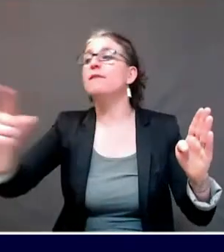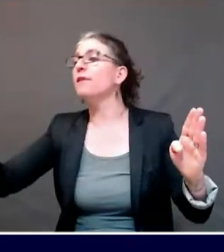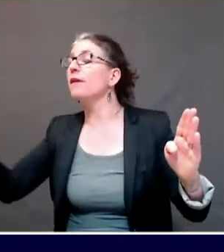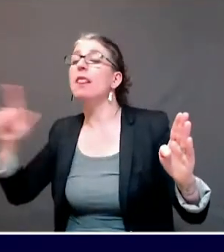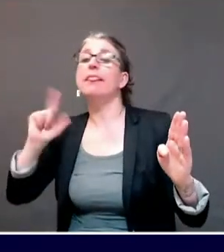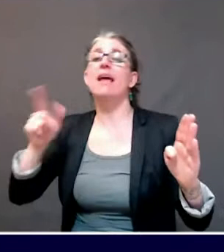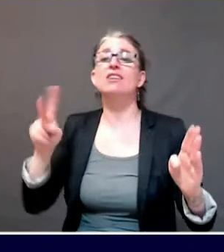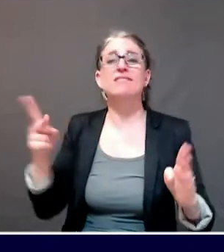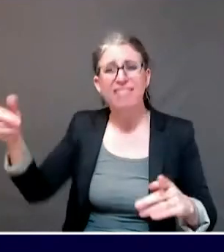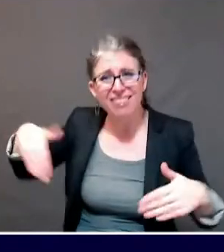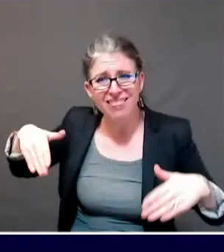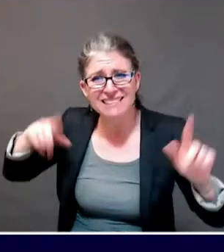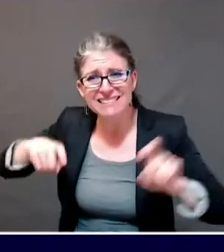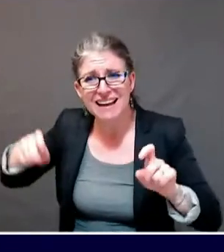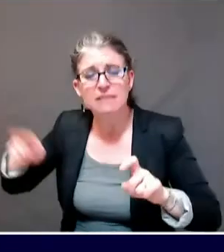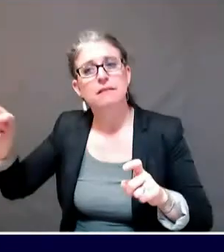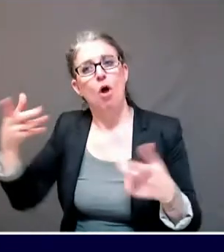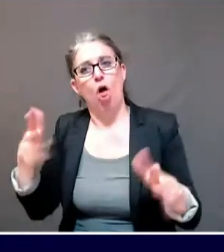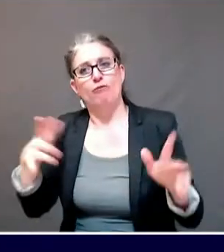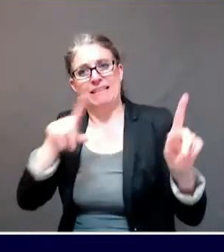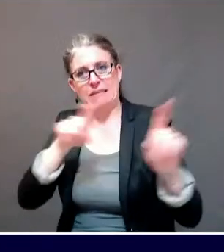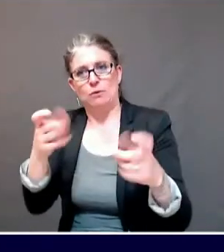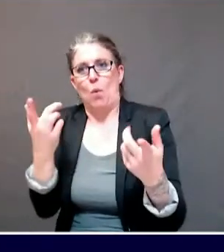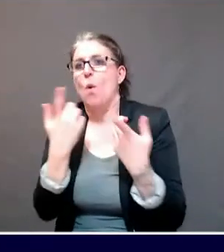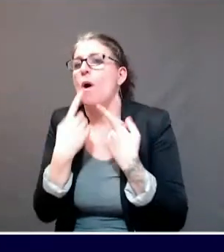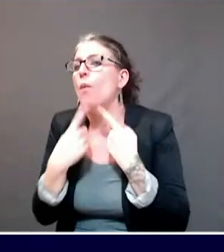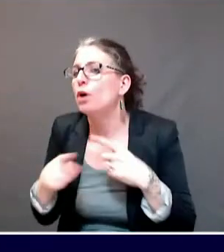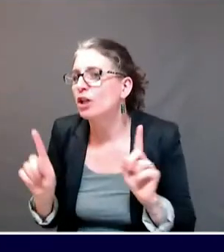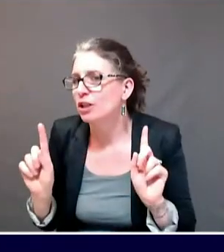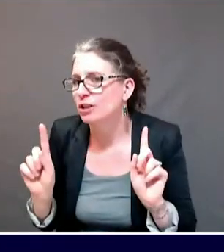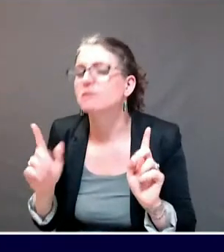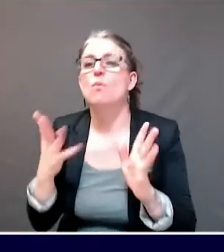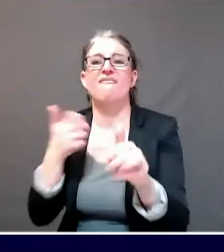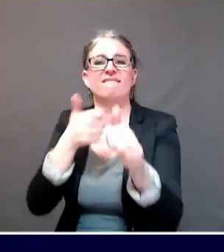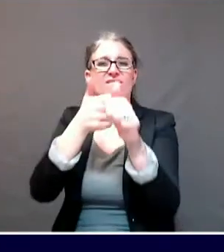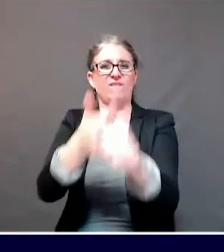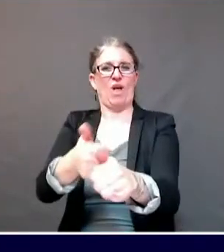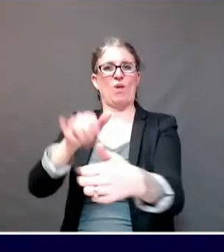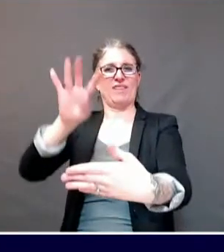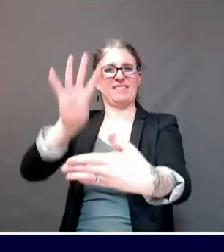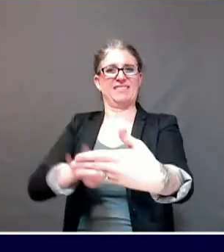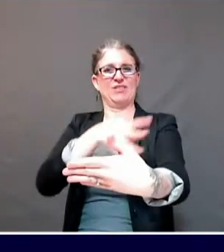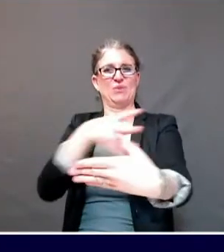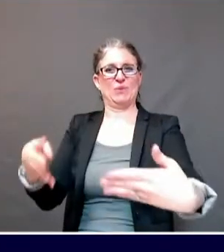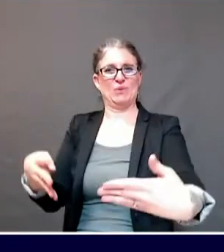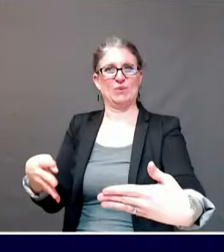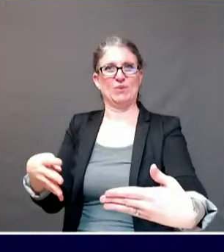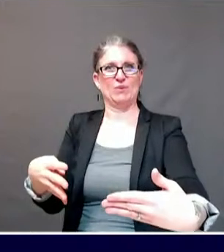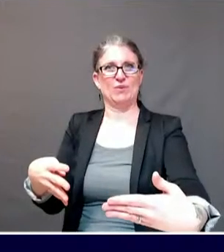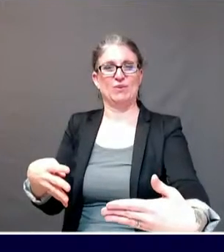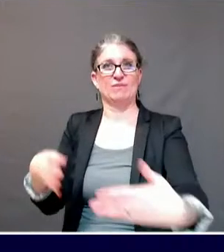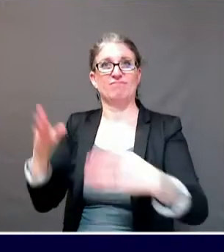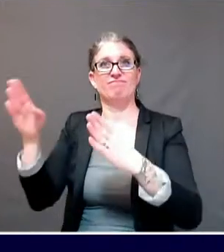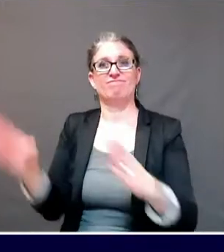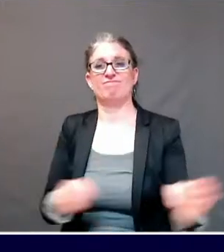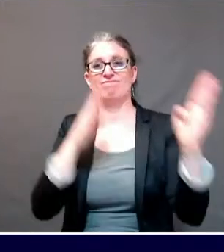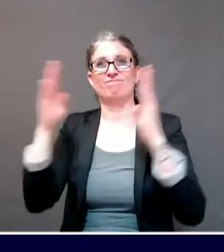only would they not have vaccinated anybody because that immunity may have worn off, they would have to start the entire process